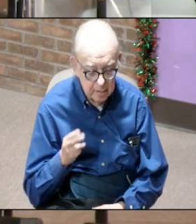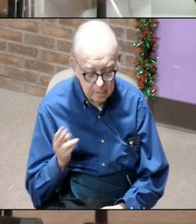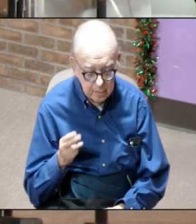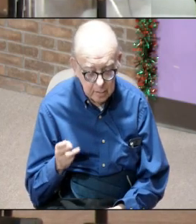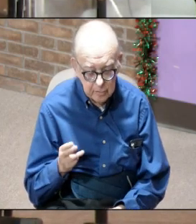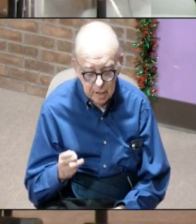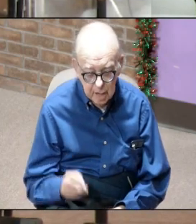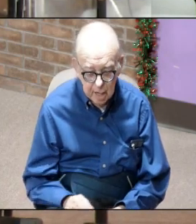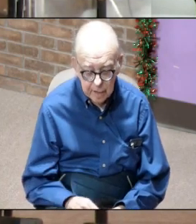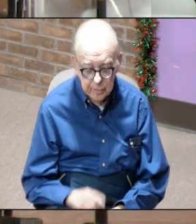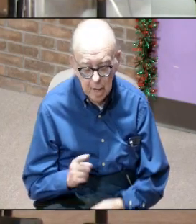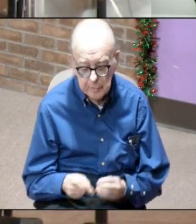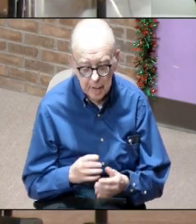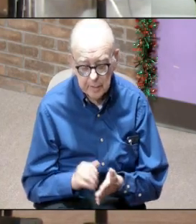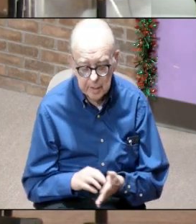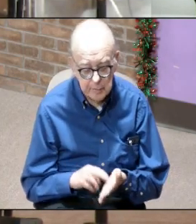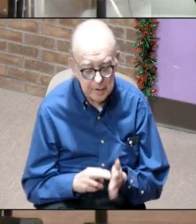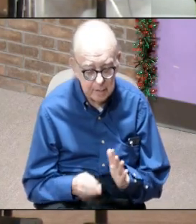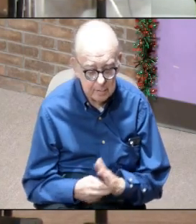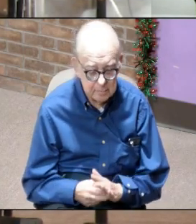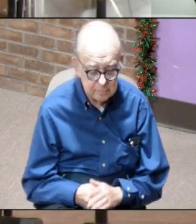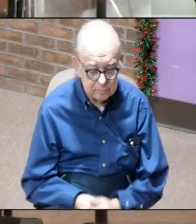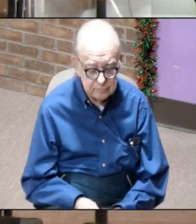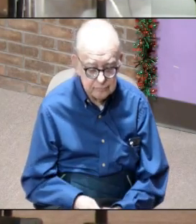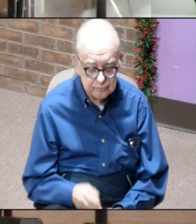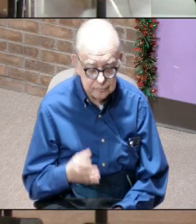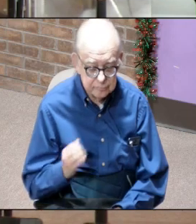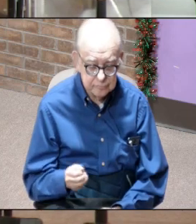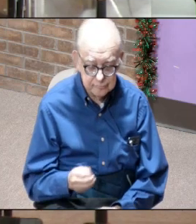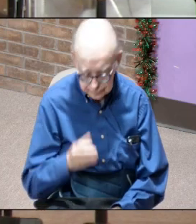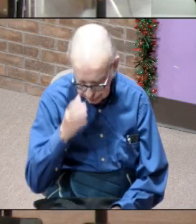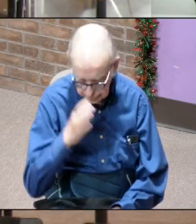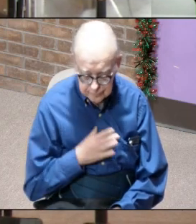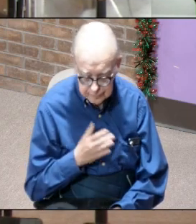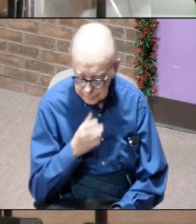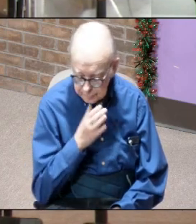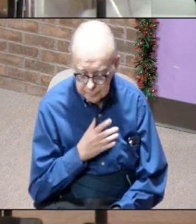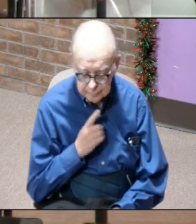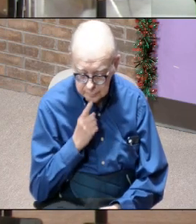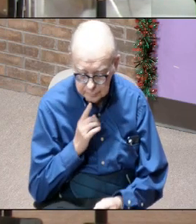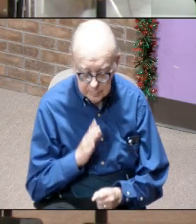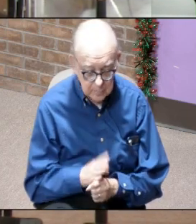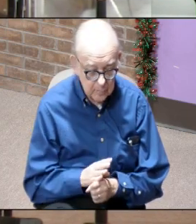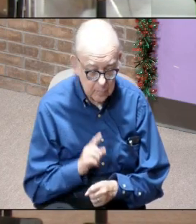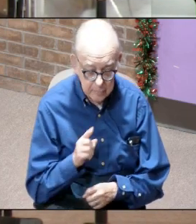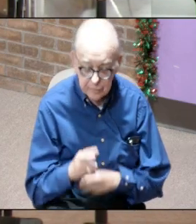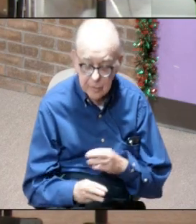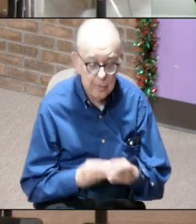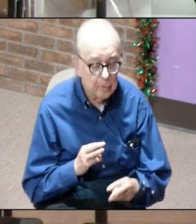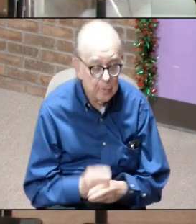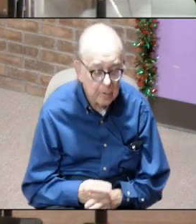Industrial Revolution is all about in the writing. Because, ladies and gentlemen, they are promising the world.